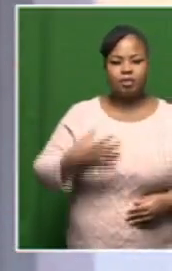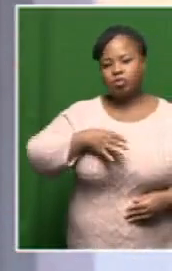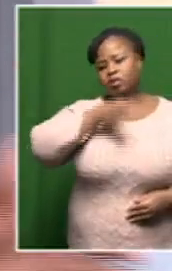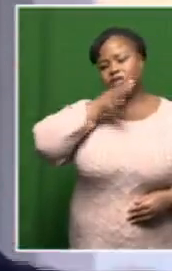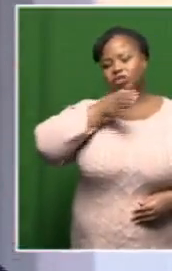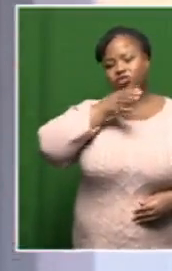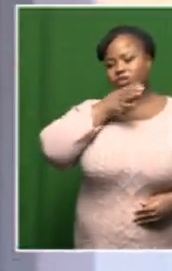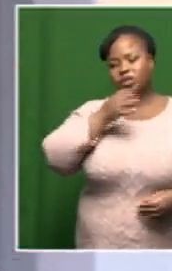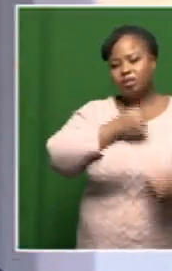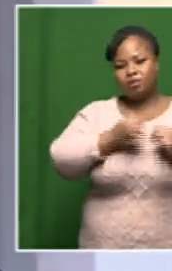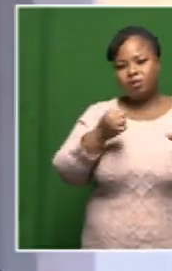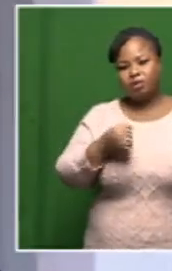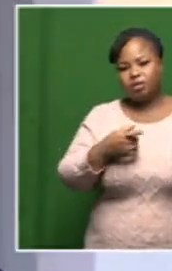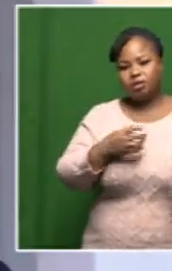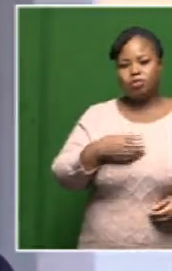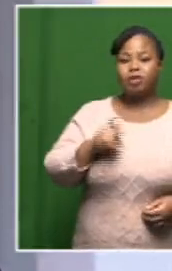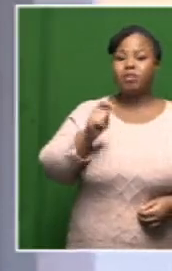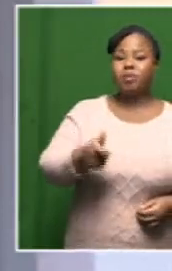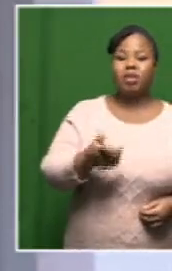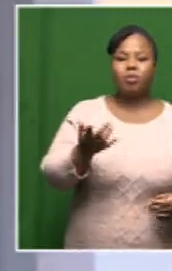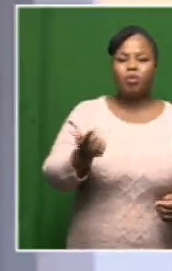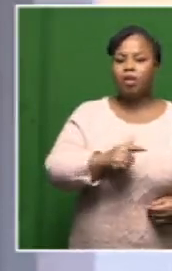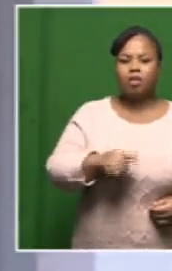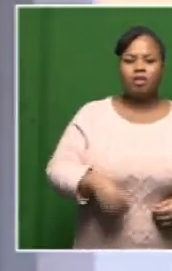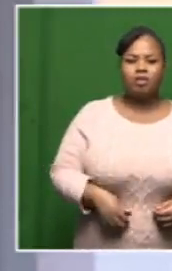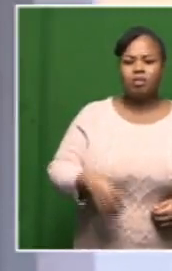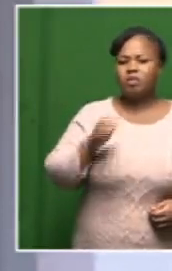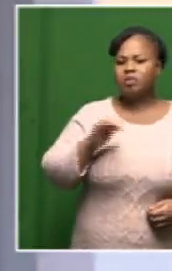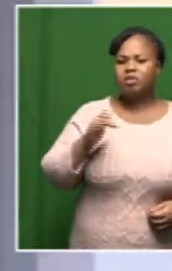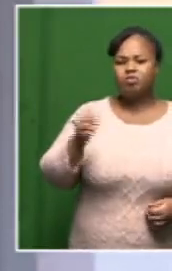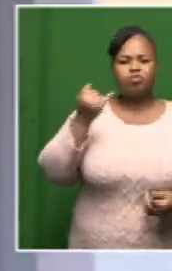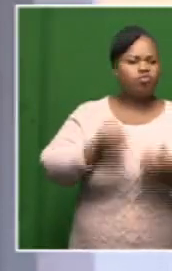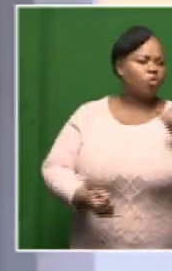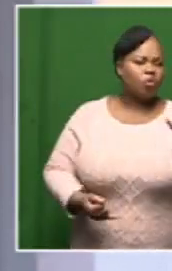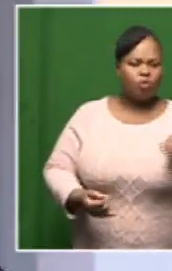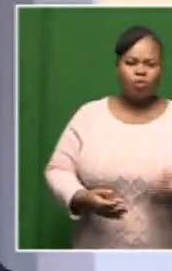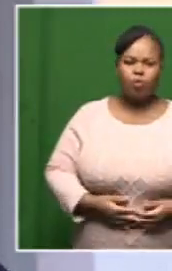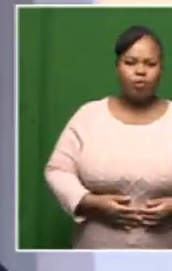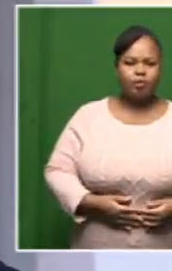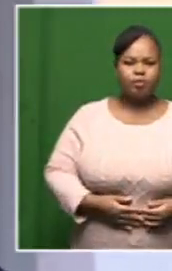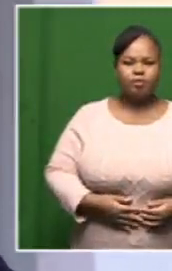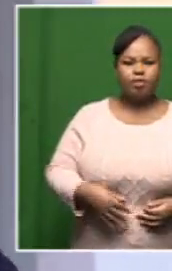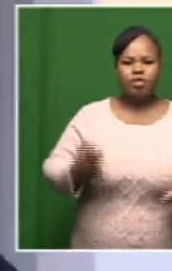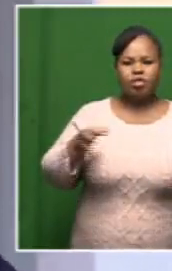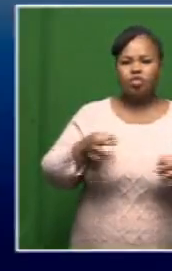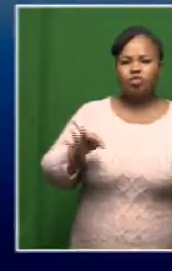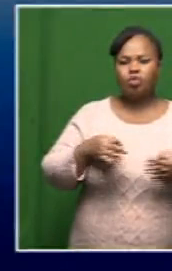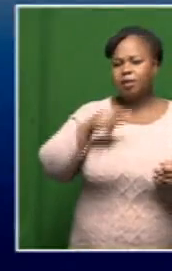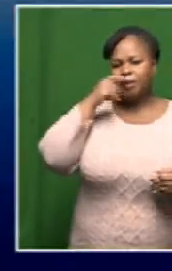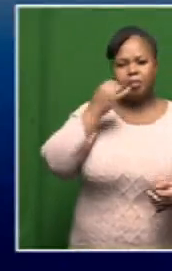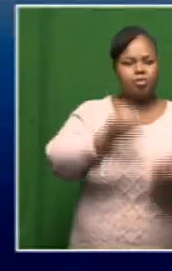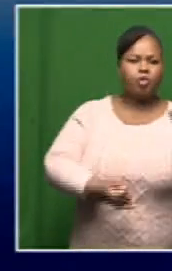drunk, and then they never even credited them well. The spellings, they were wrong, and you know, the songs were titled